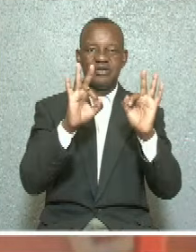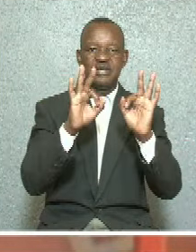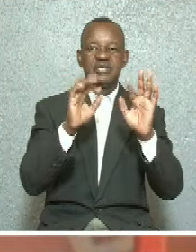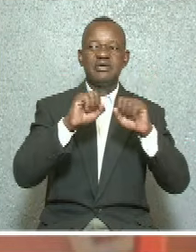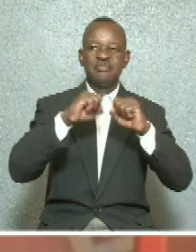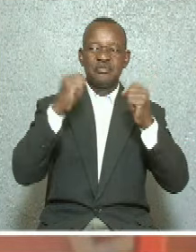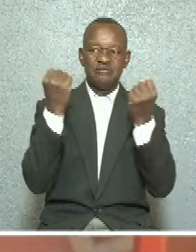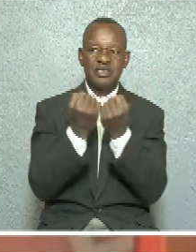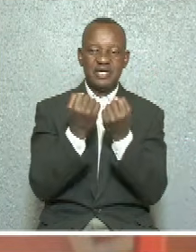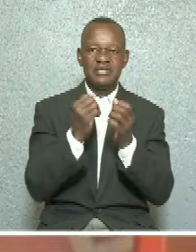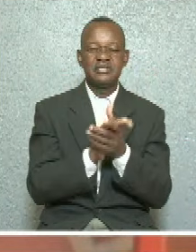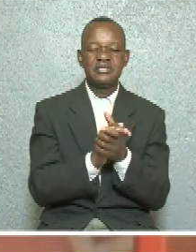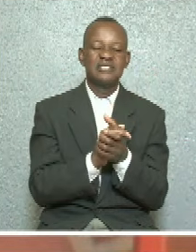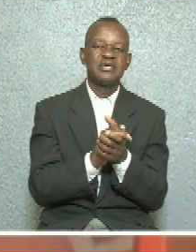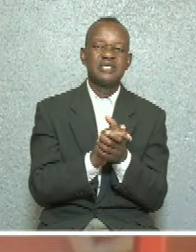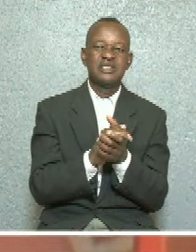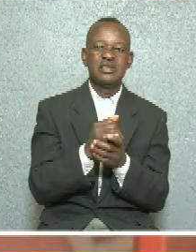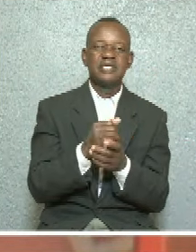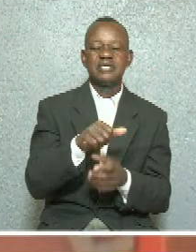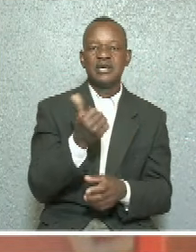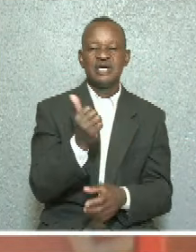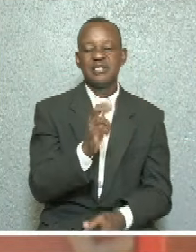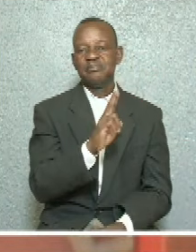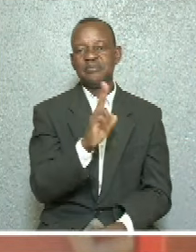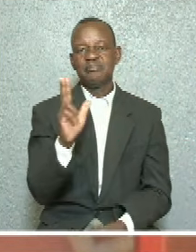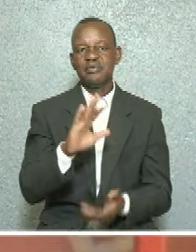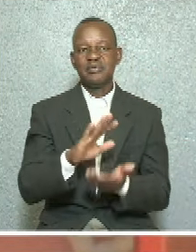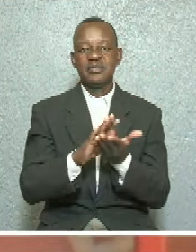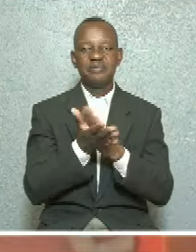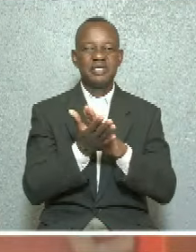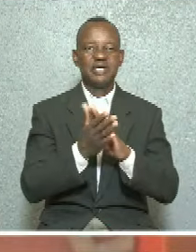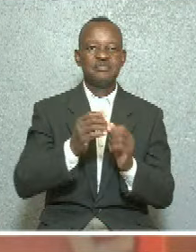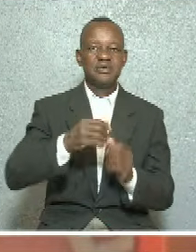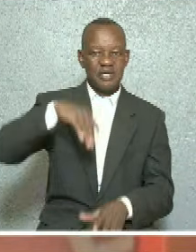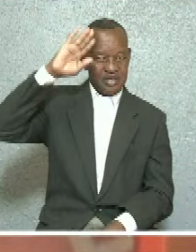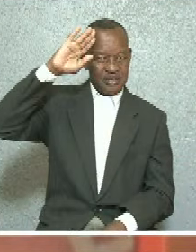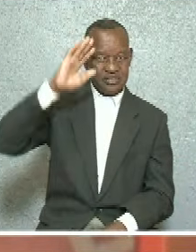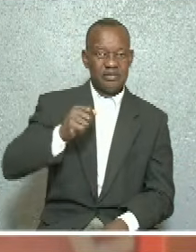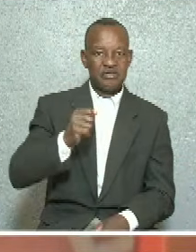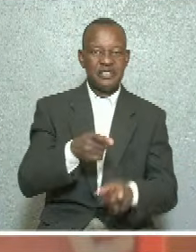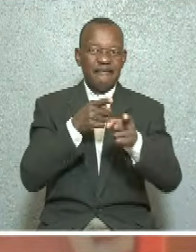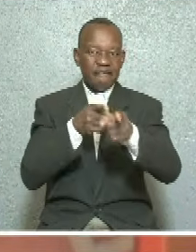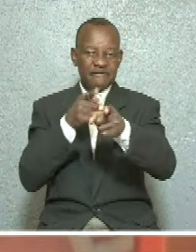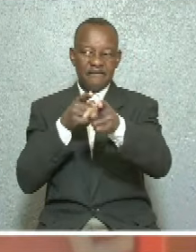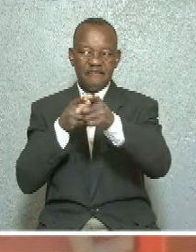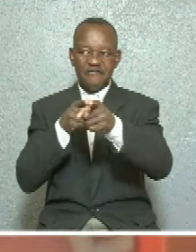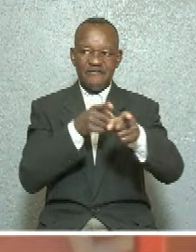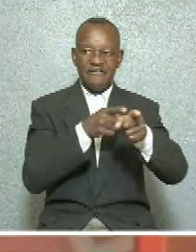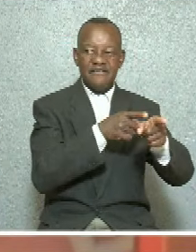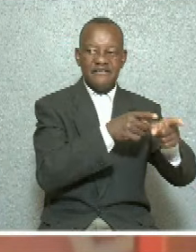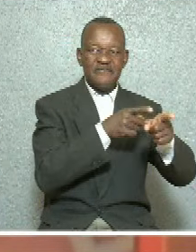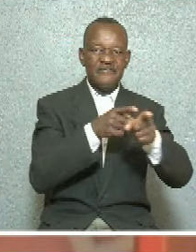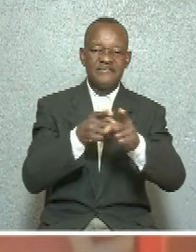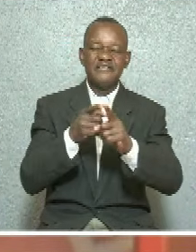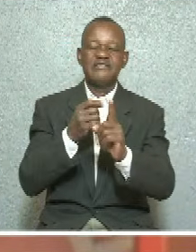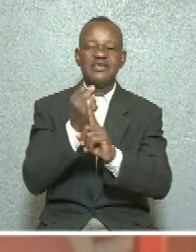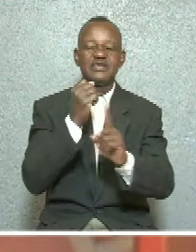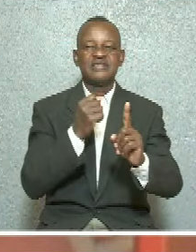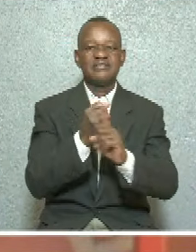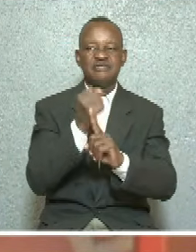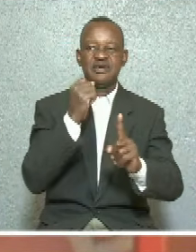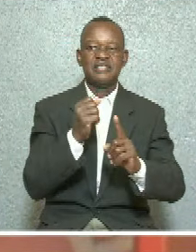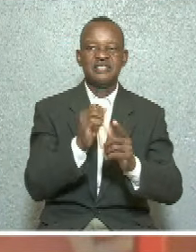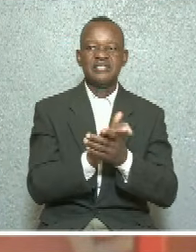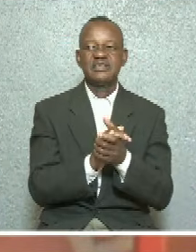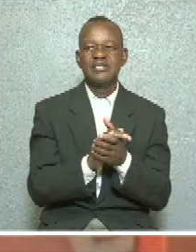fighting and in the battlefield, and there were people here who were continuously being imprisoned for standing up against the regime, right? And